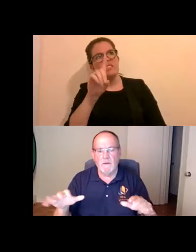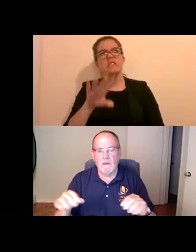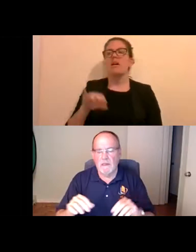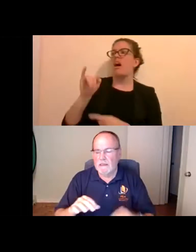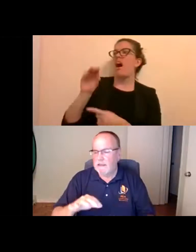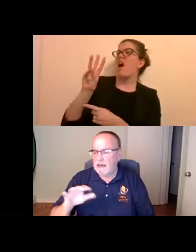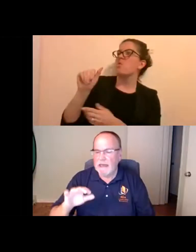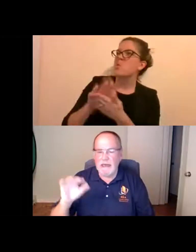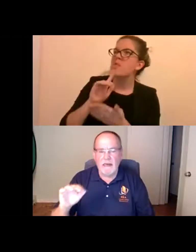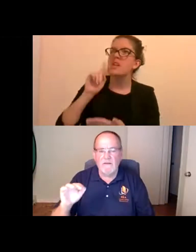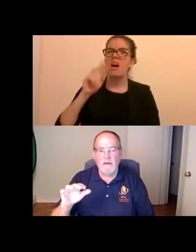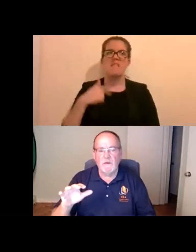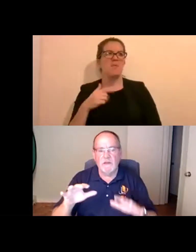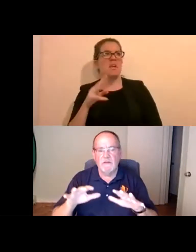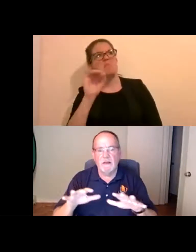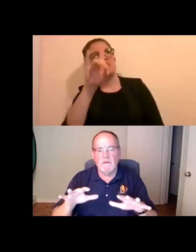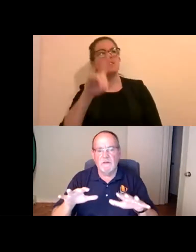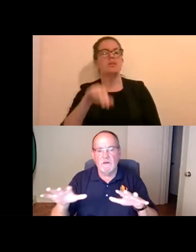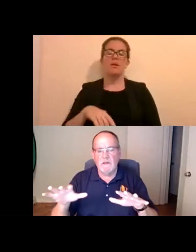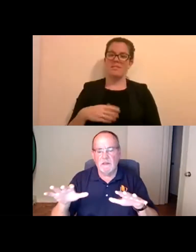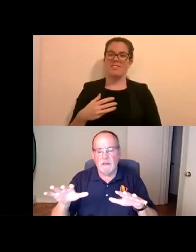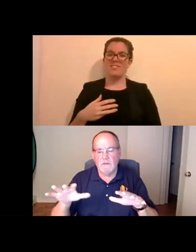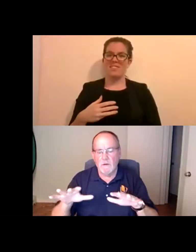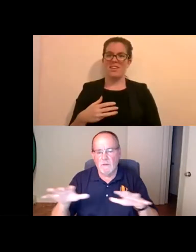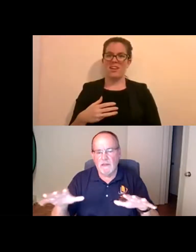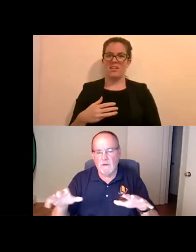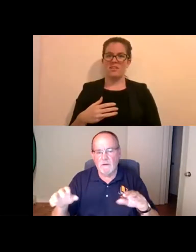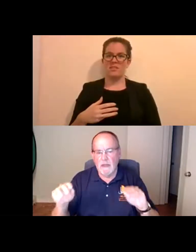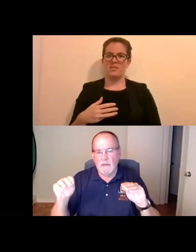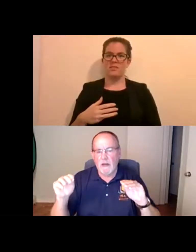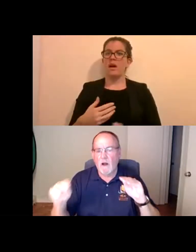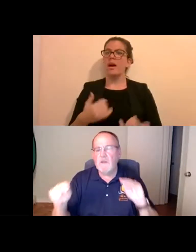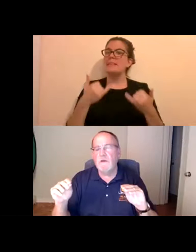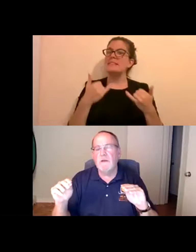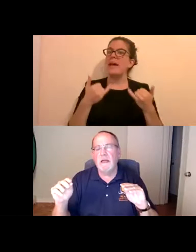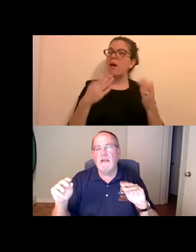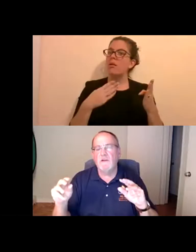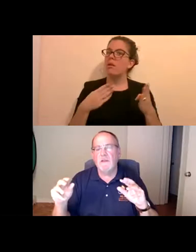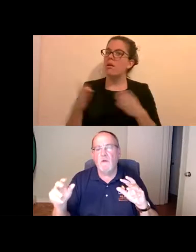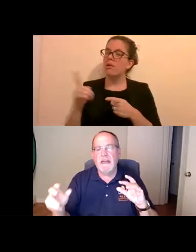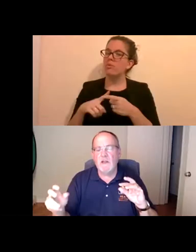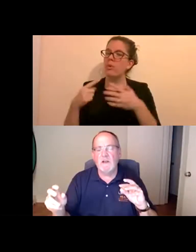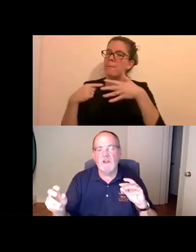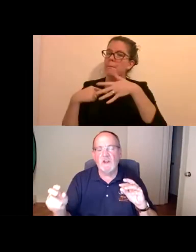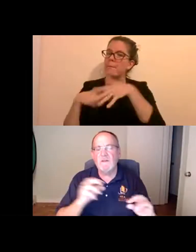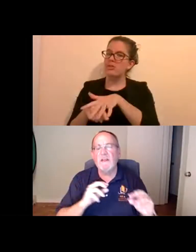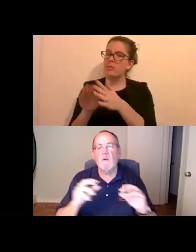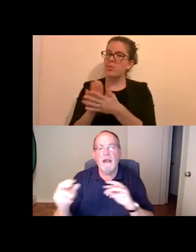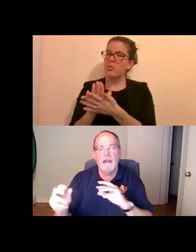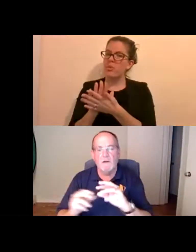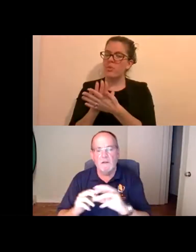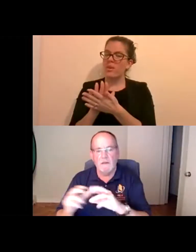mainstreaming with 80 to 85% of deaf students going to mainstream, but also because there's a great deal of